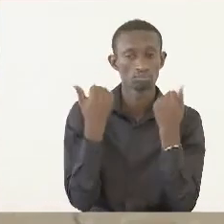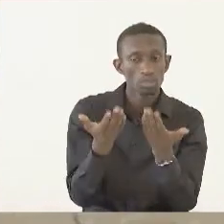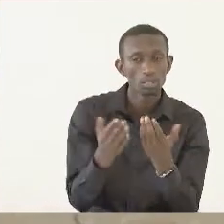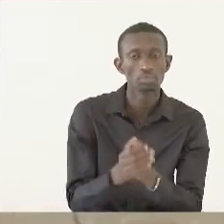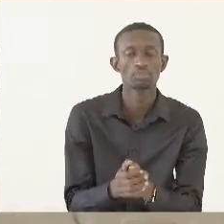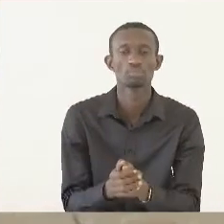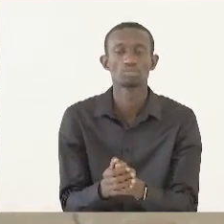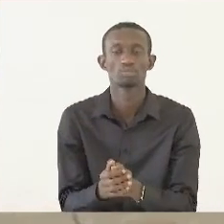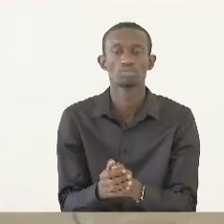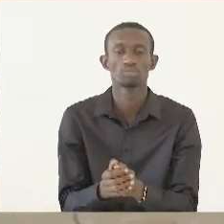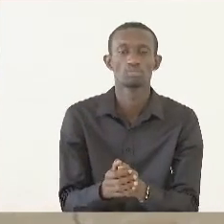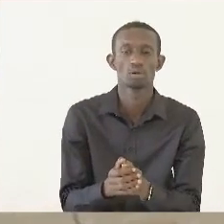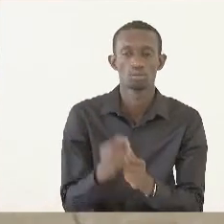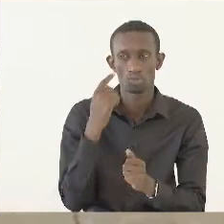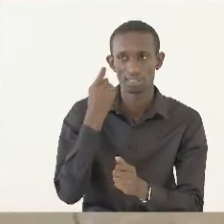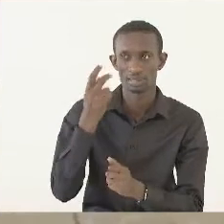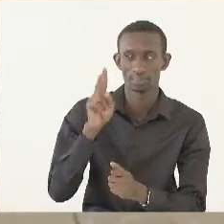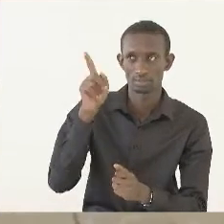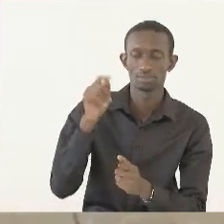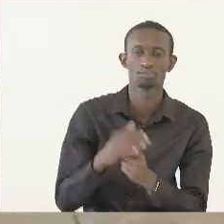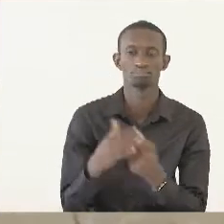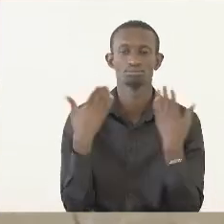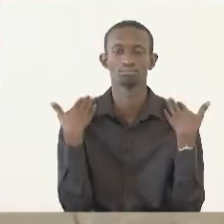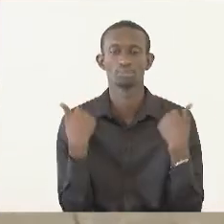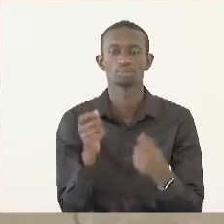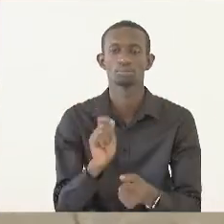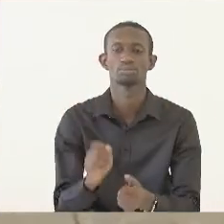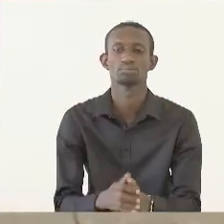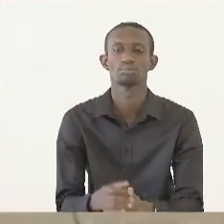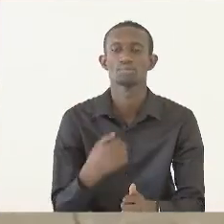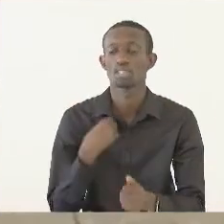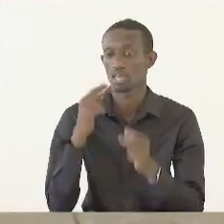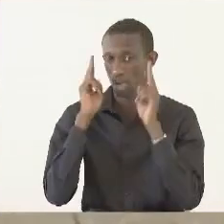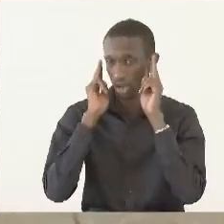And over there on the screen, you'll see the assignment. I hope to